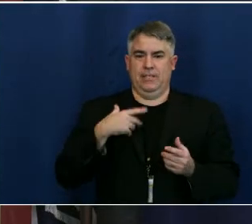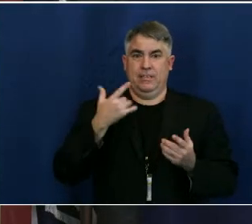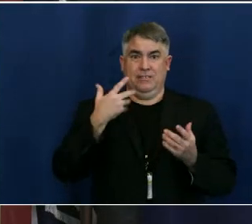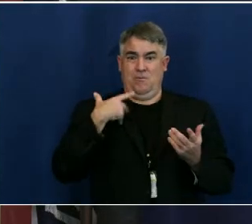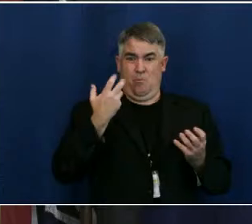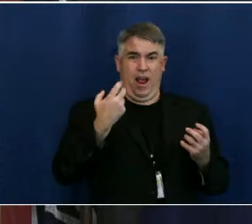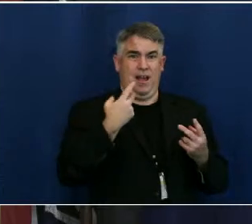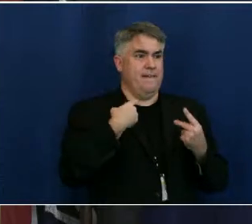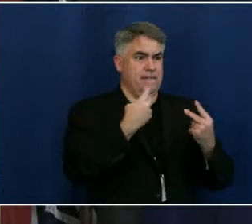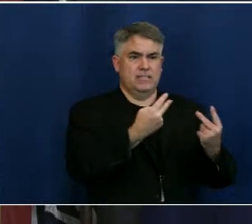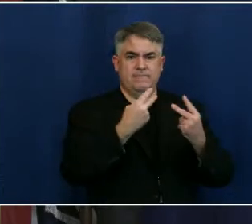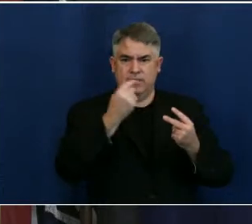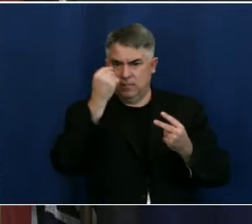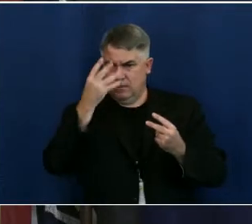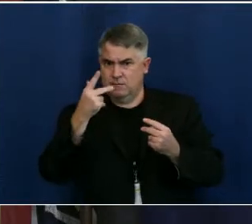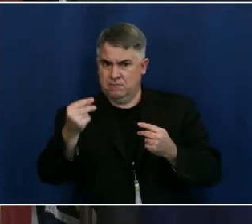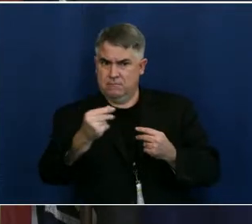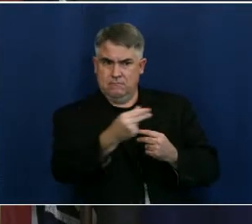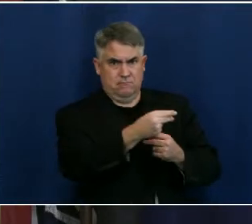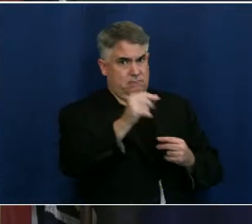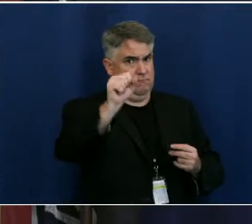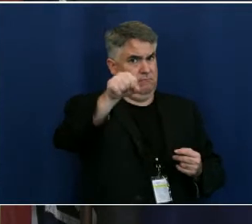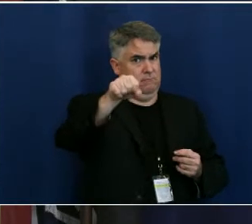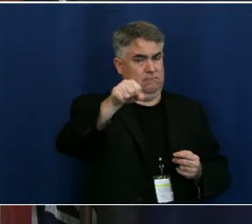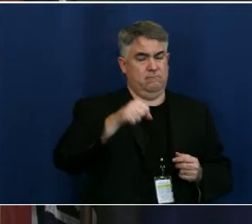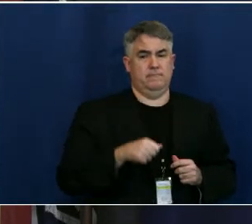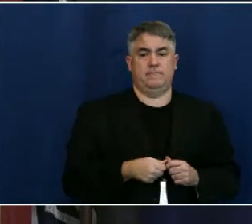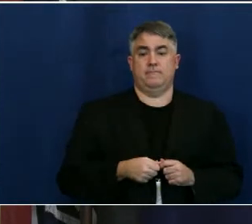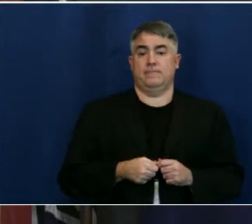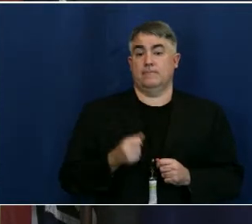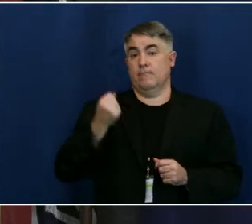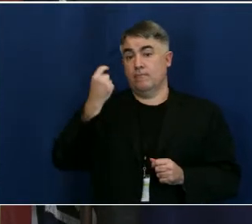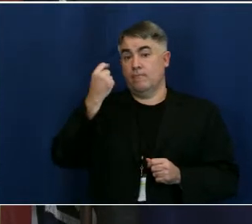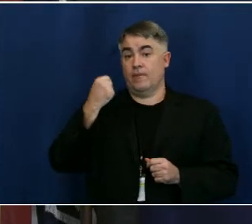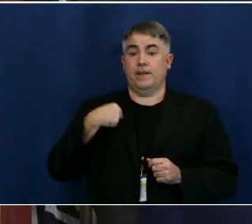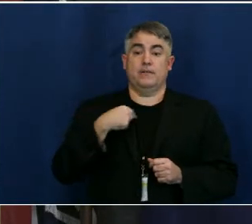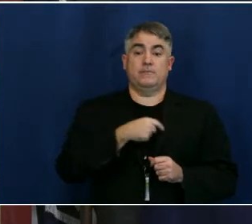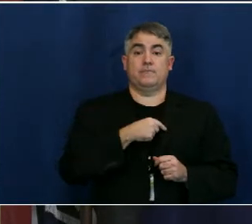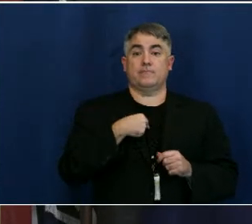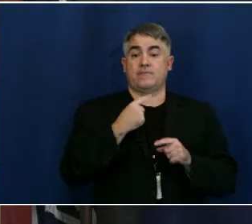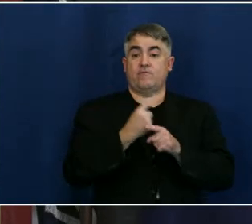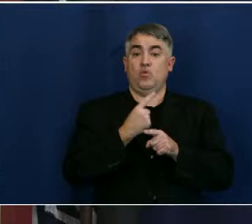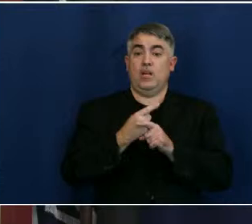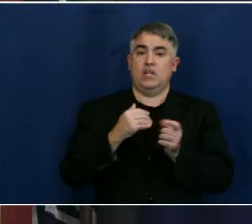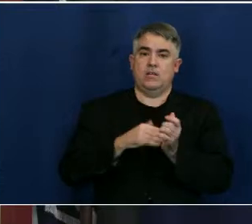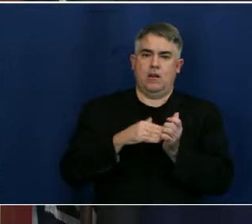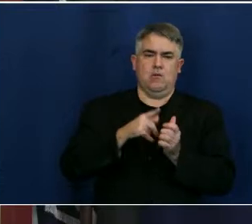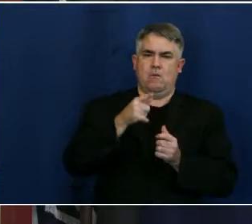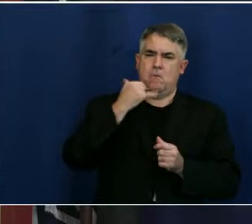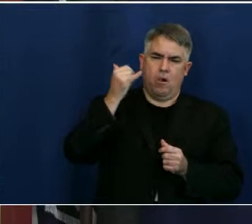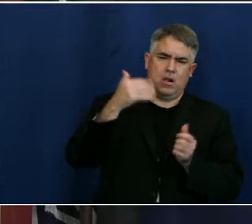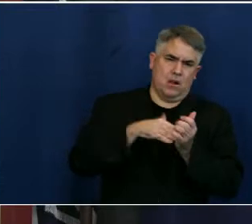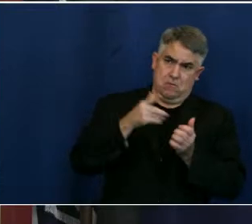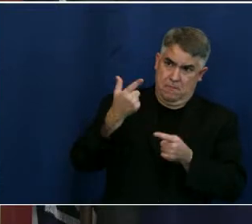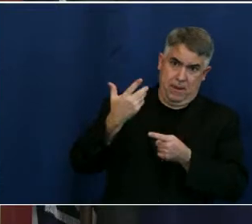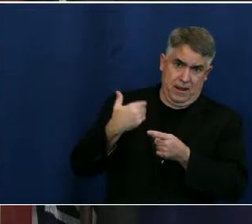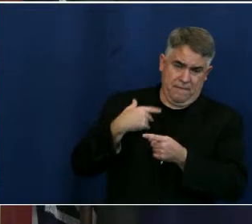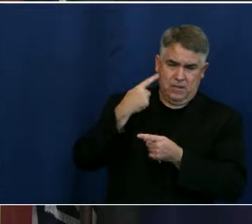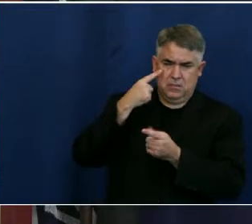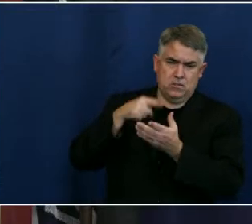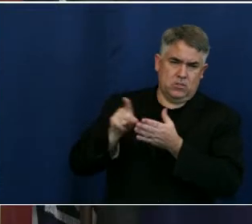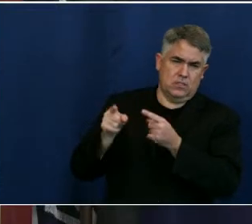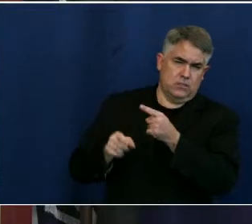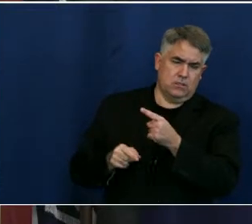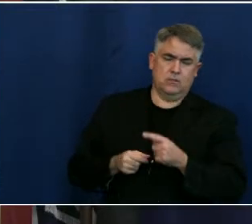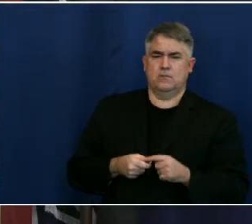encourage individuals in that situation, however they normally get their health care, if they can get it via that mechanism, do. If not, then they can